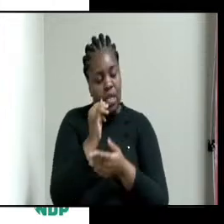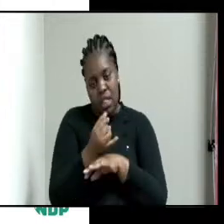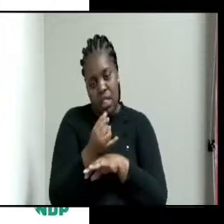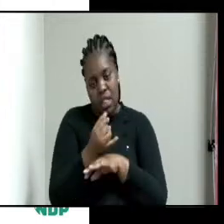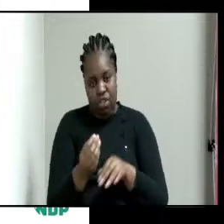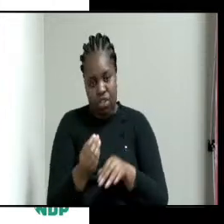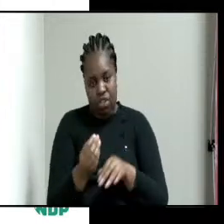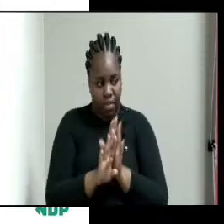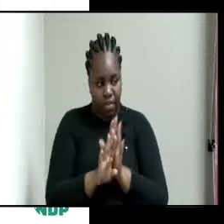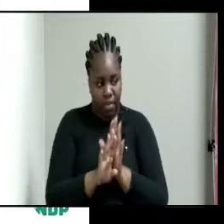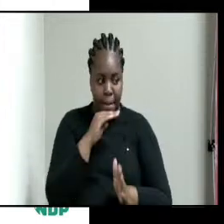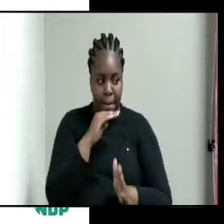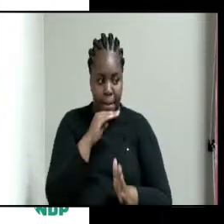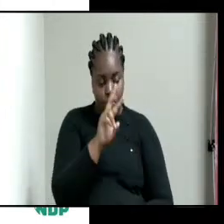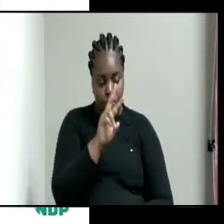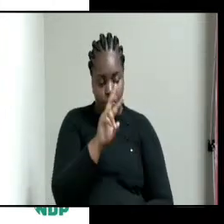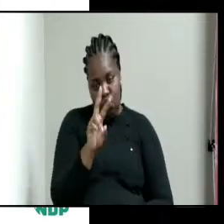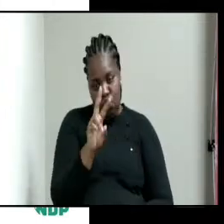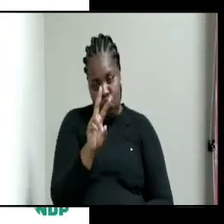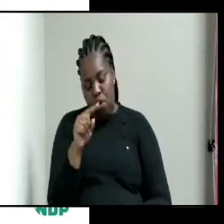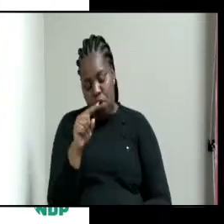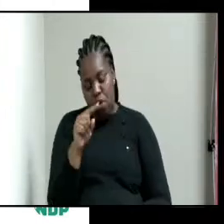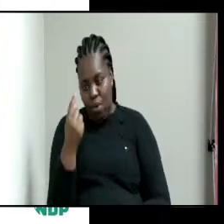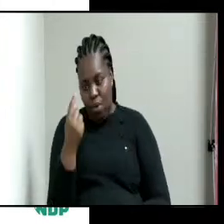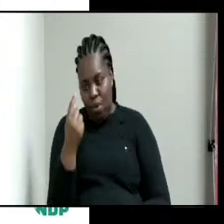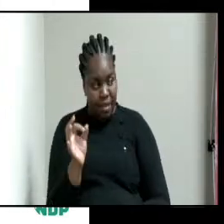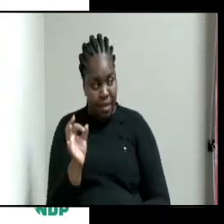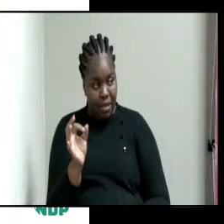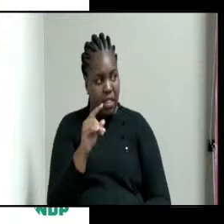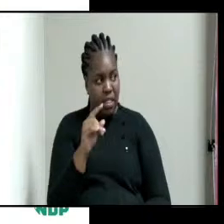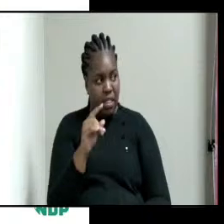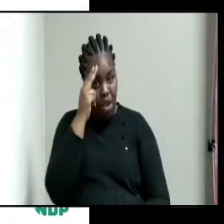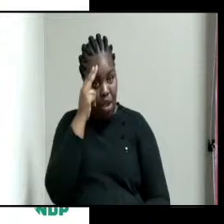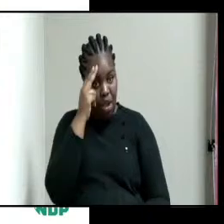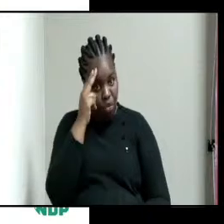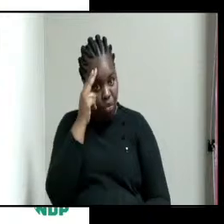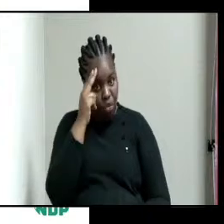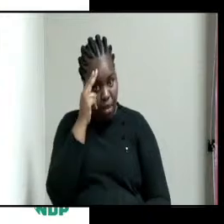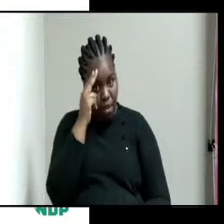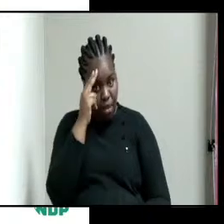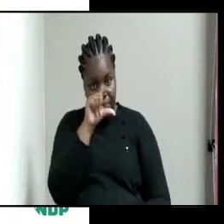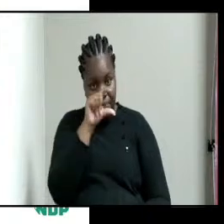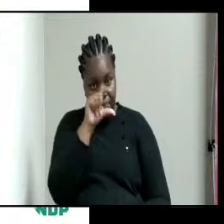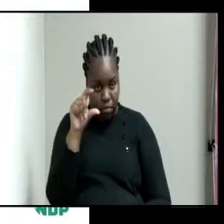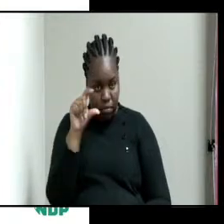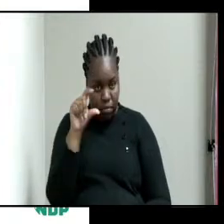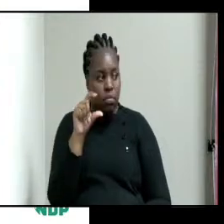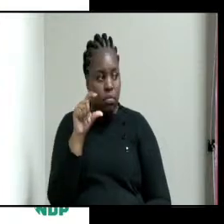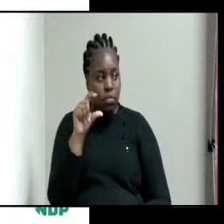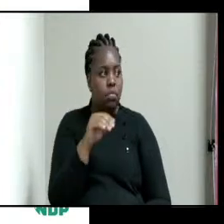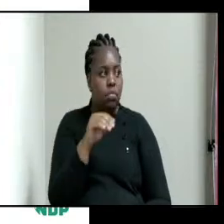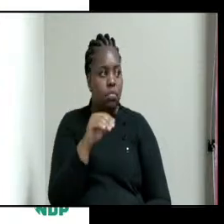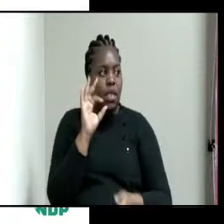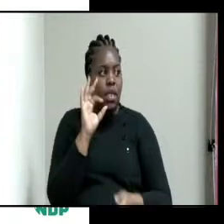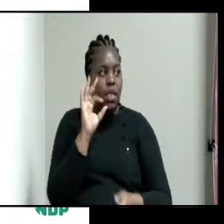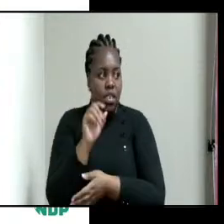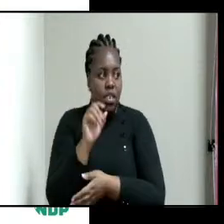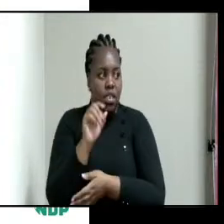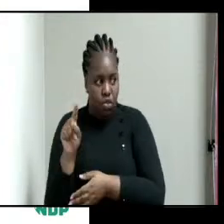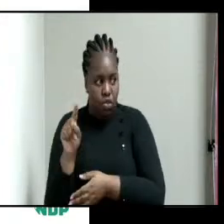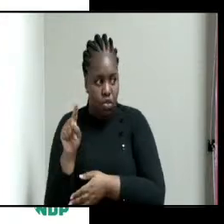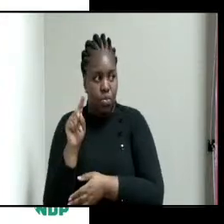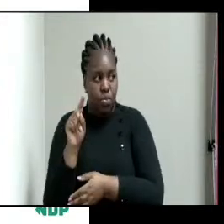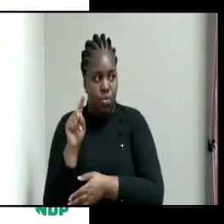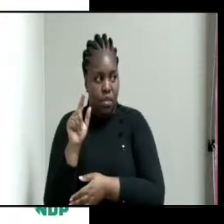development. So for 22.1, the gray part, for 5.5 to 12 years, and then 13 to 17 years, the